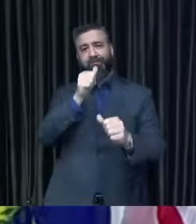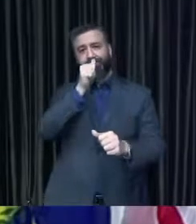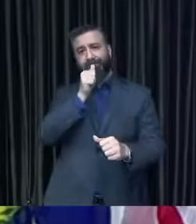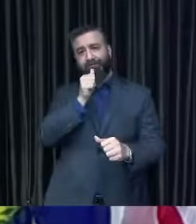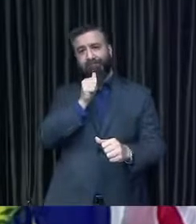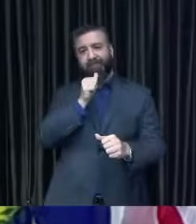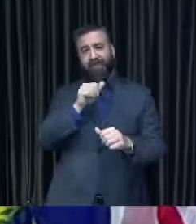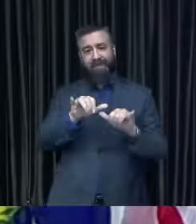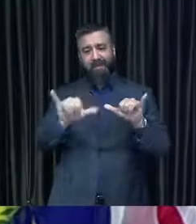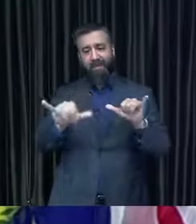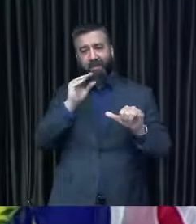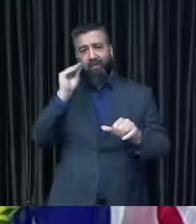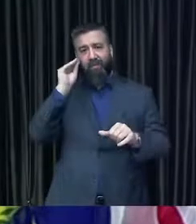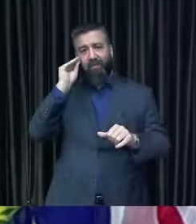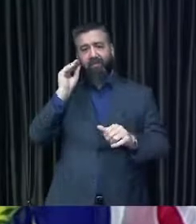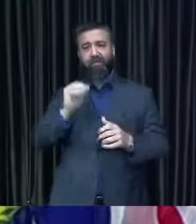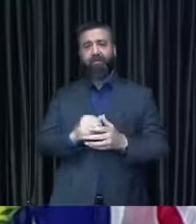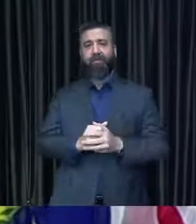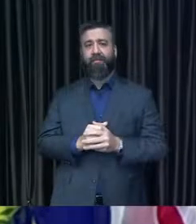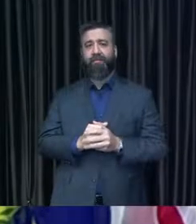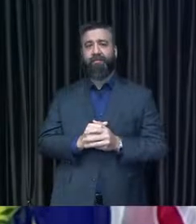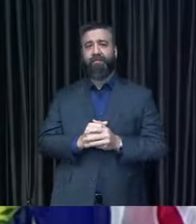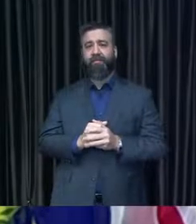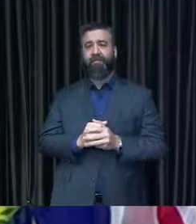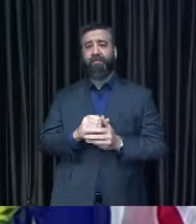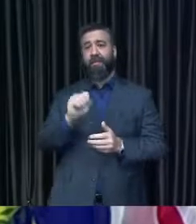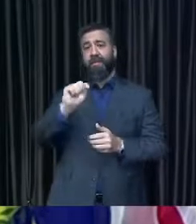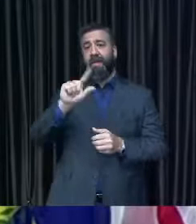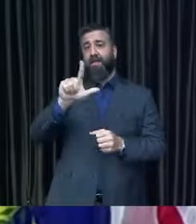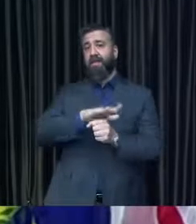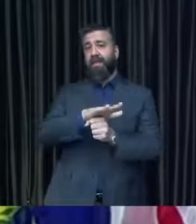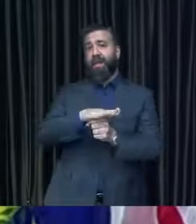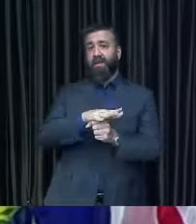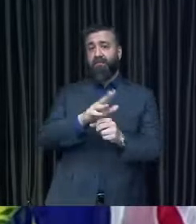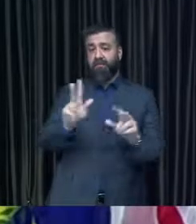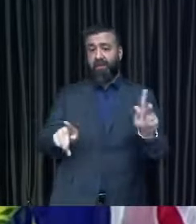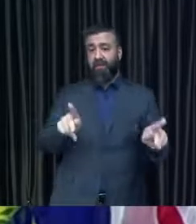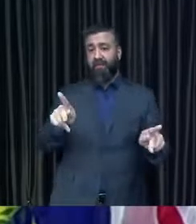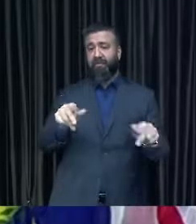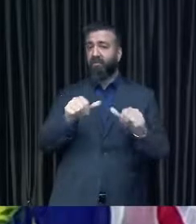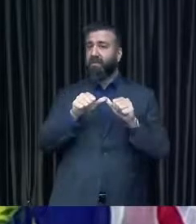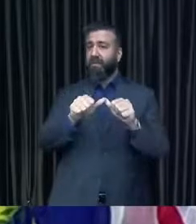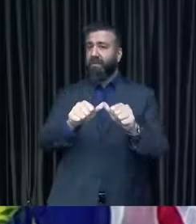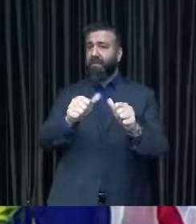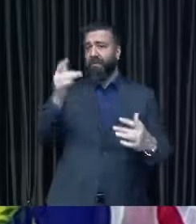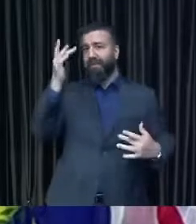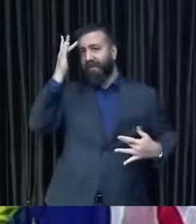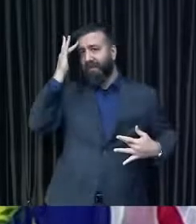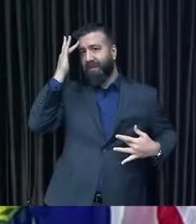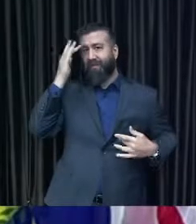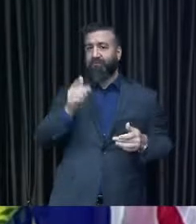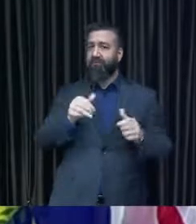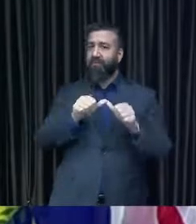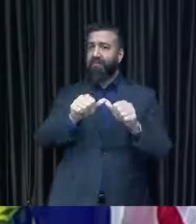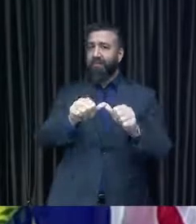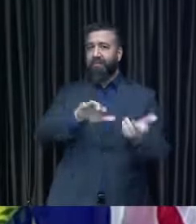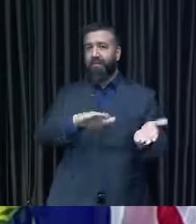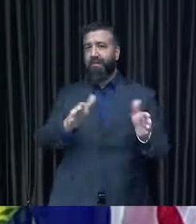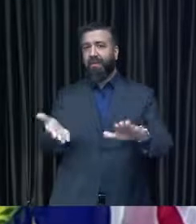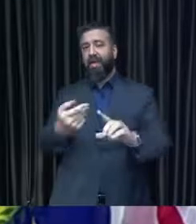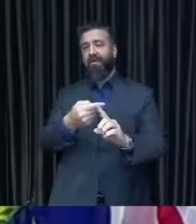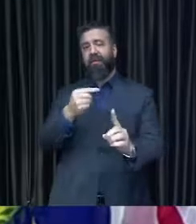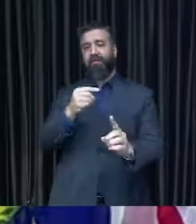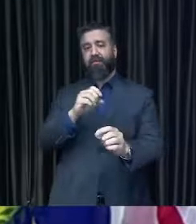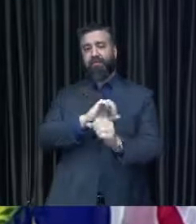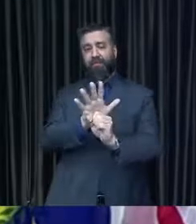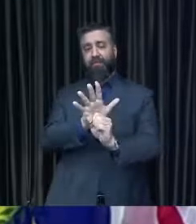an even larger impact. St. Louis County residents continue to get sick and continue to die from the virus. We